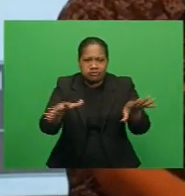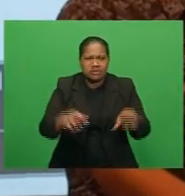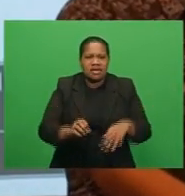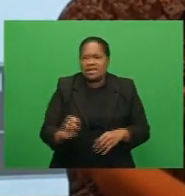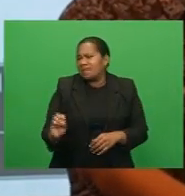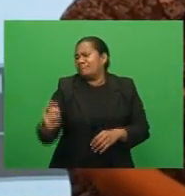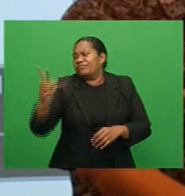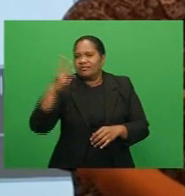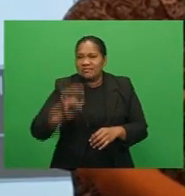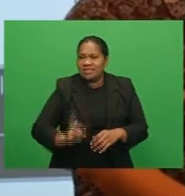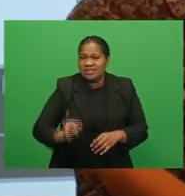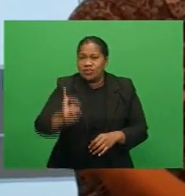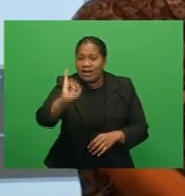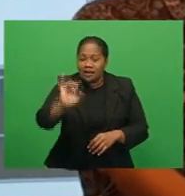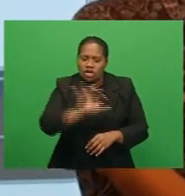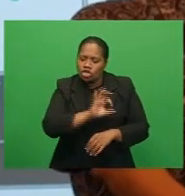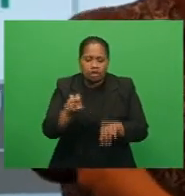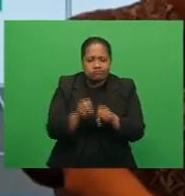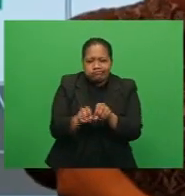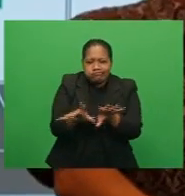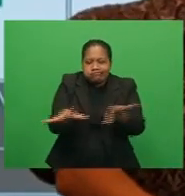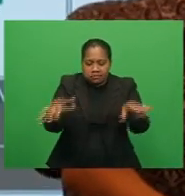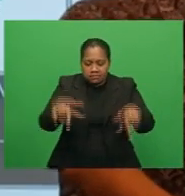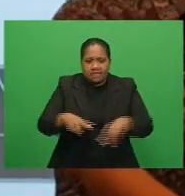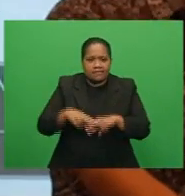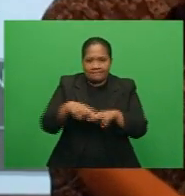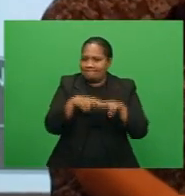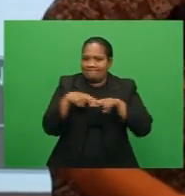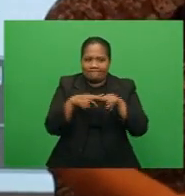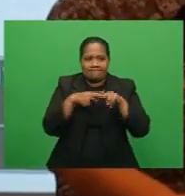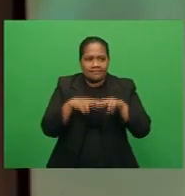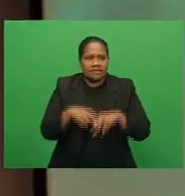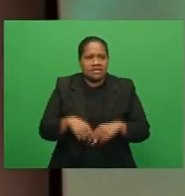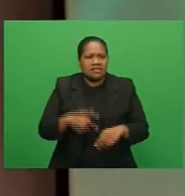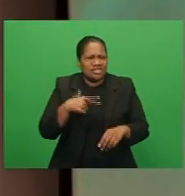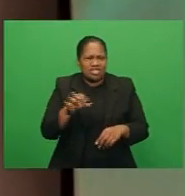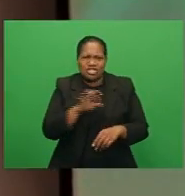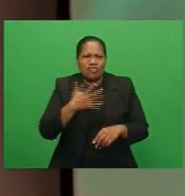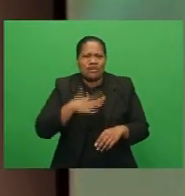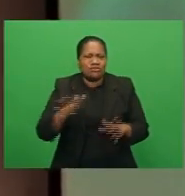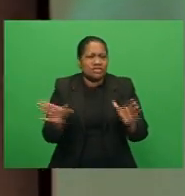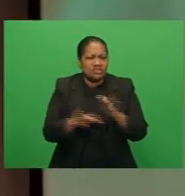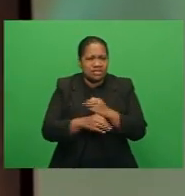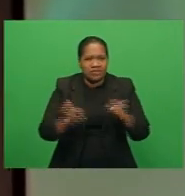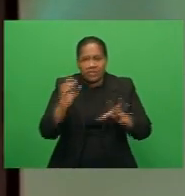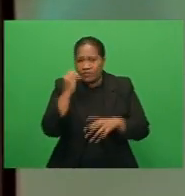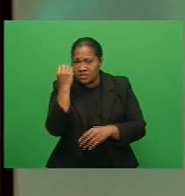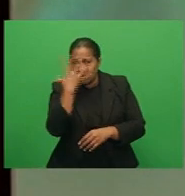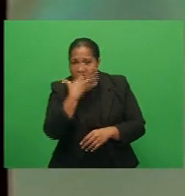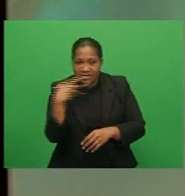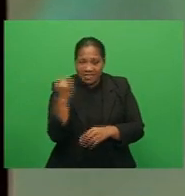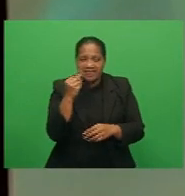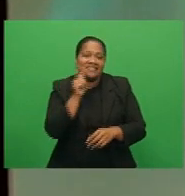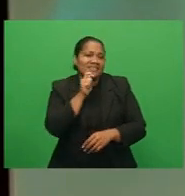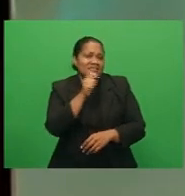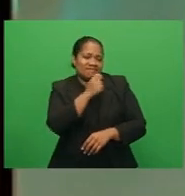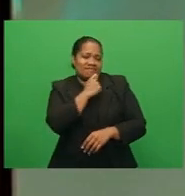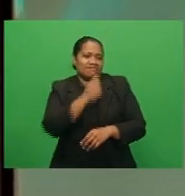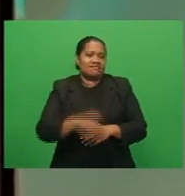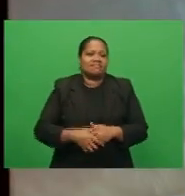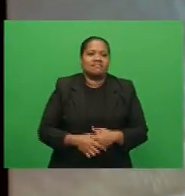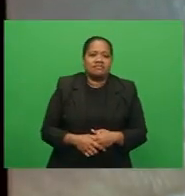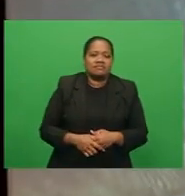from this species to invade a beautiful taveuni. People in Taveuni are being encouraged to continue